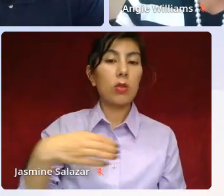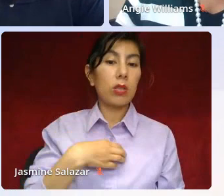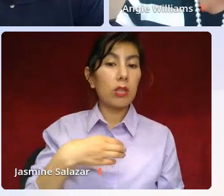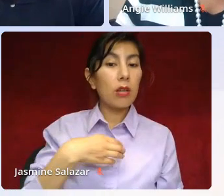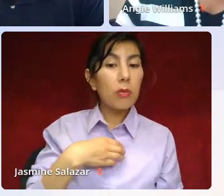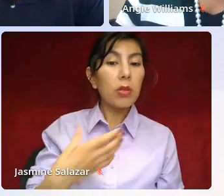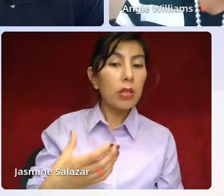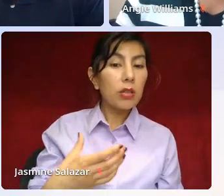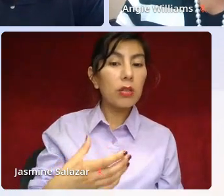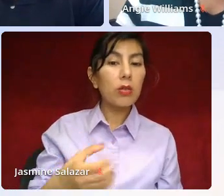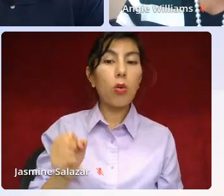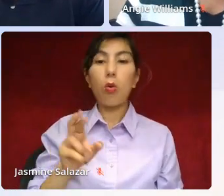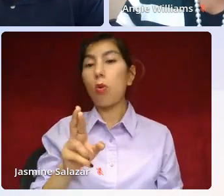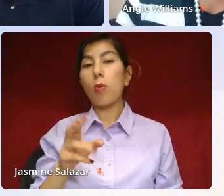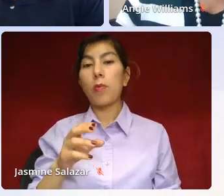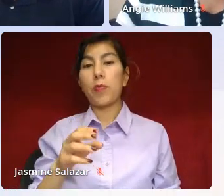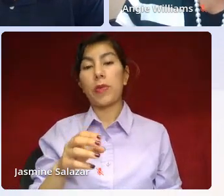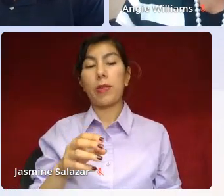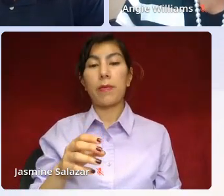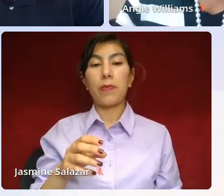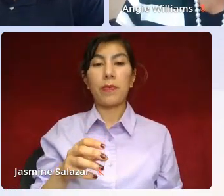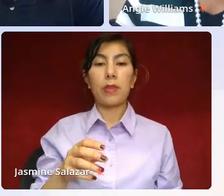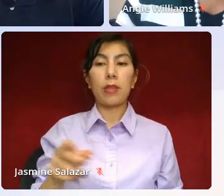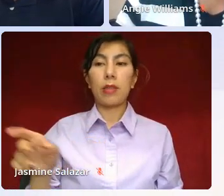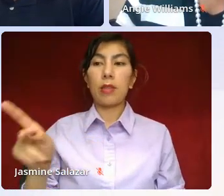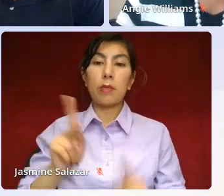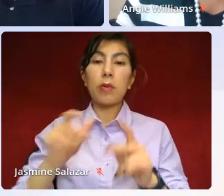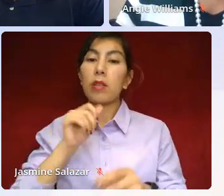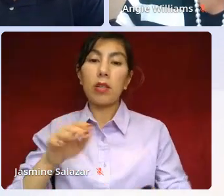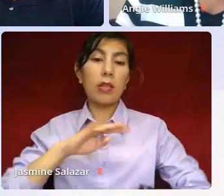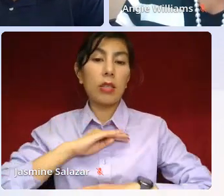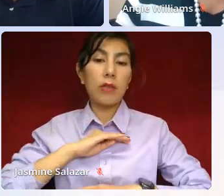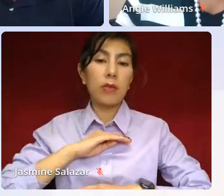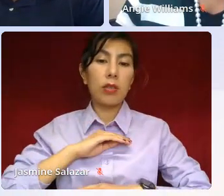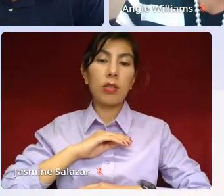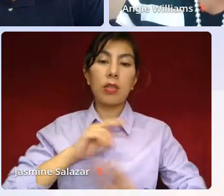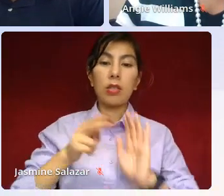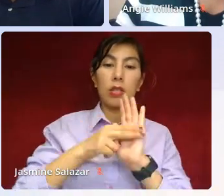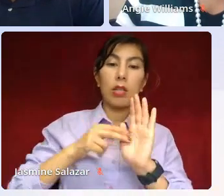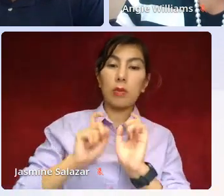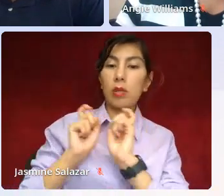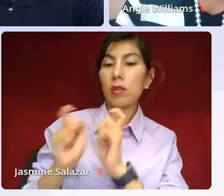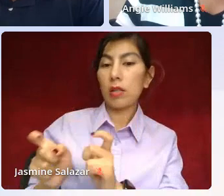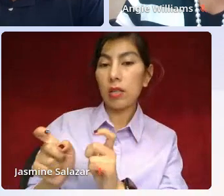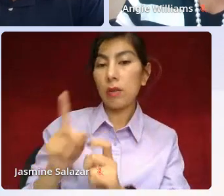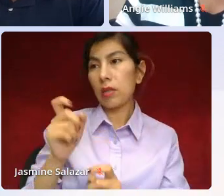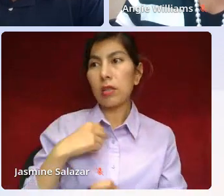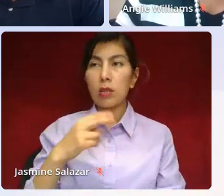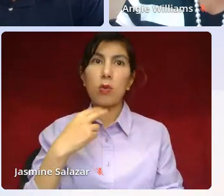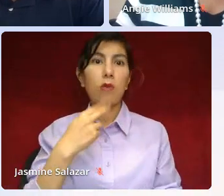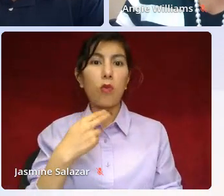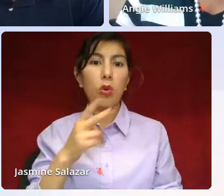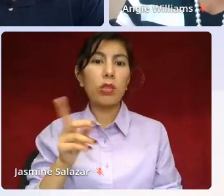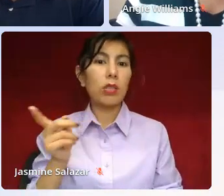or those that are never satisfied, the labels that they were getting because they were voicing,